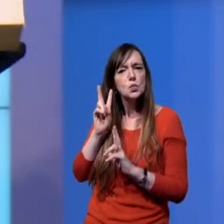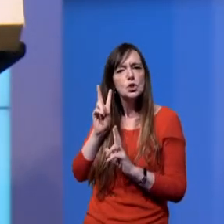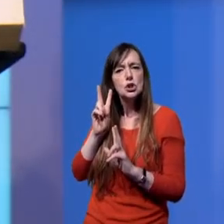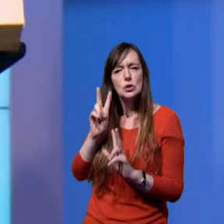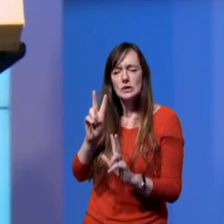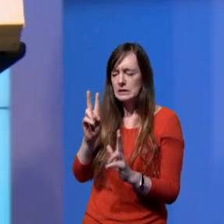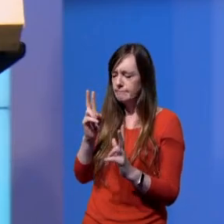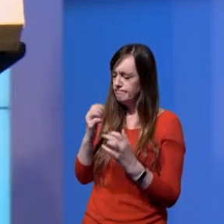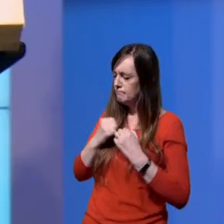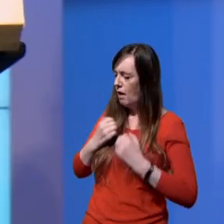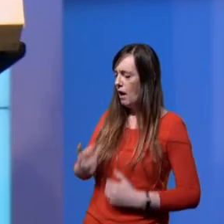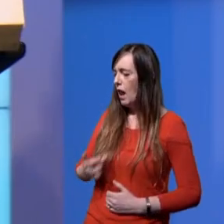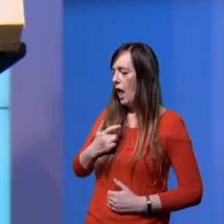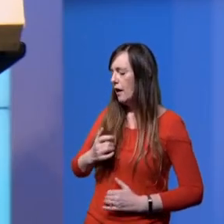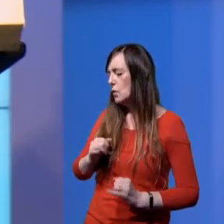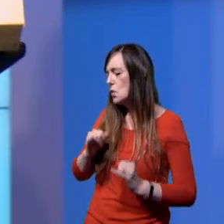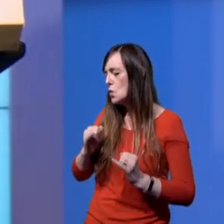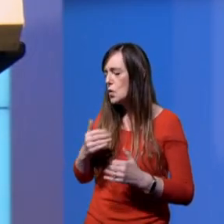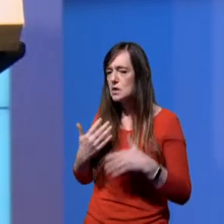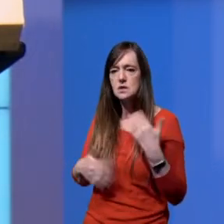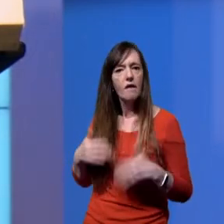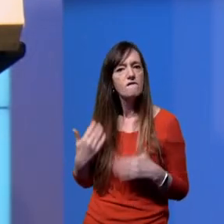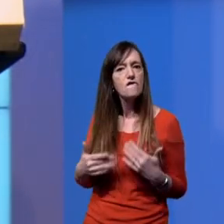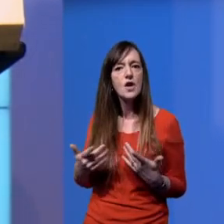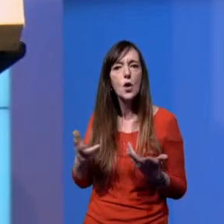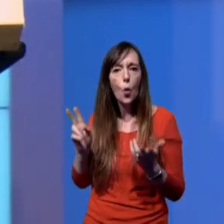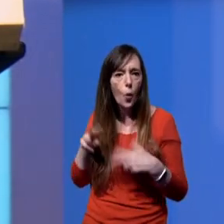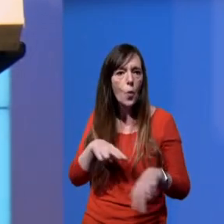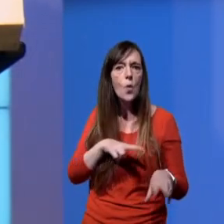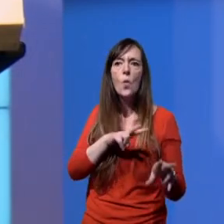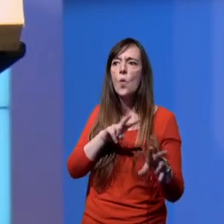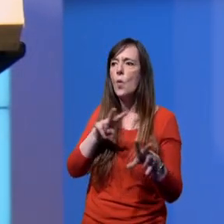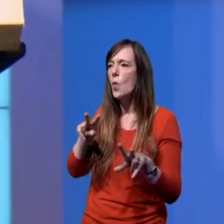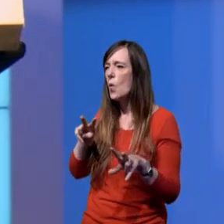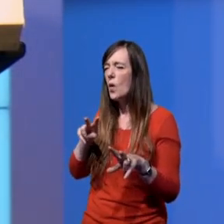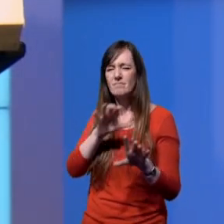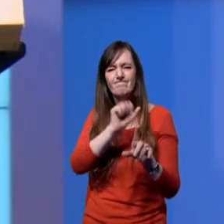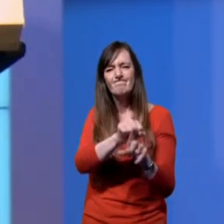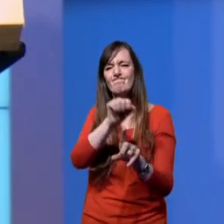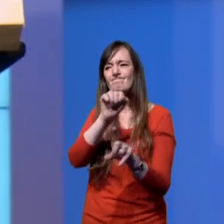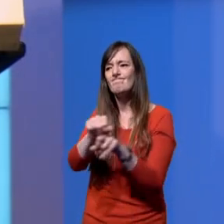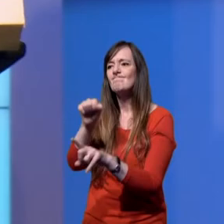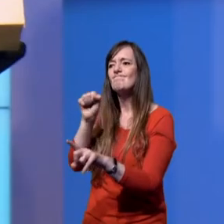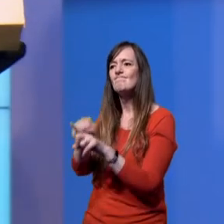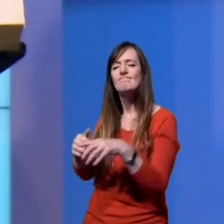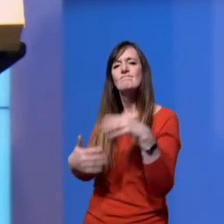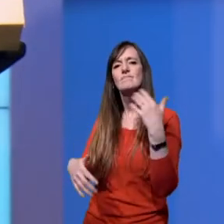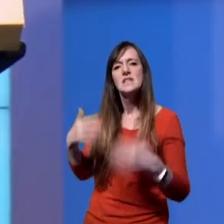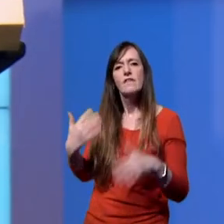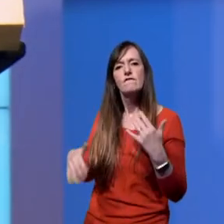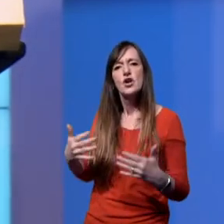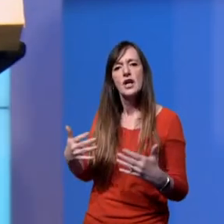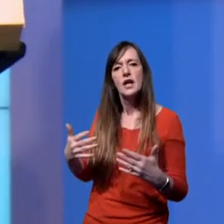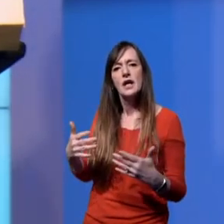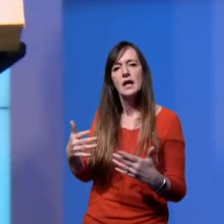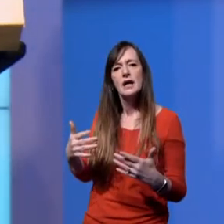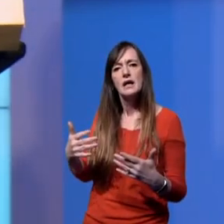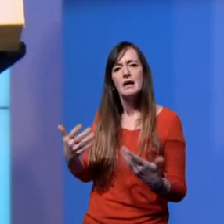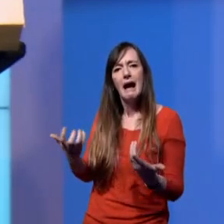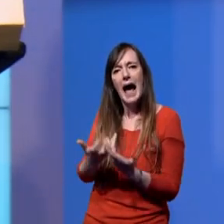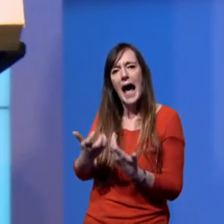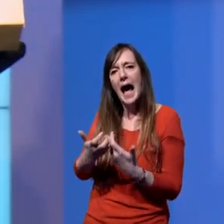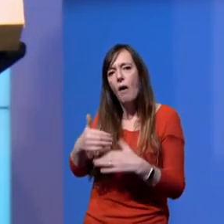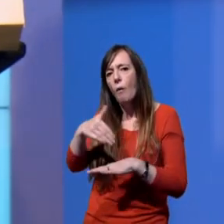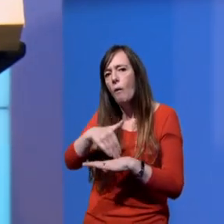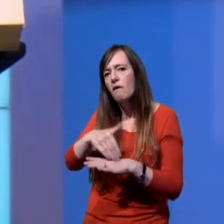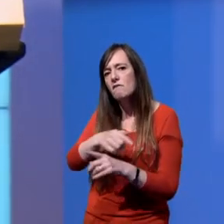in your life or suffering in the life of others, it is making their experience, your experience